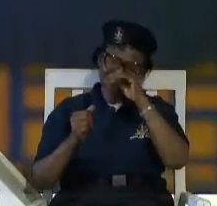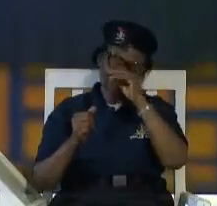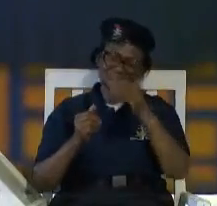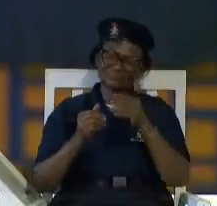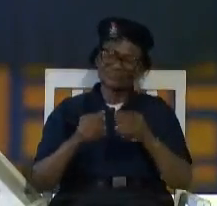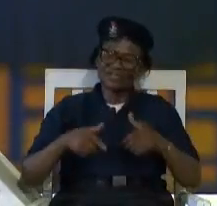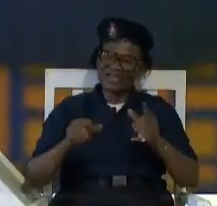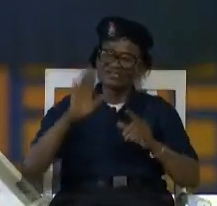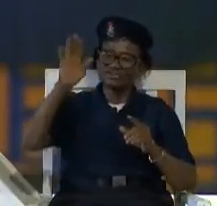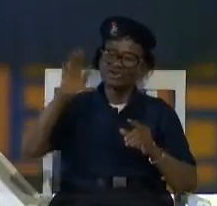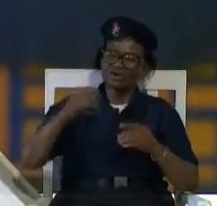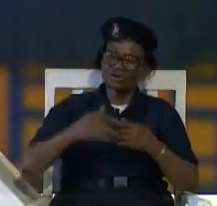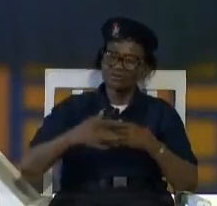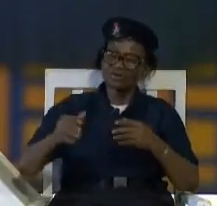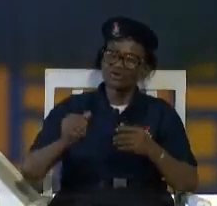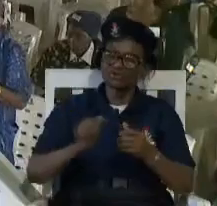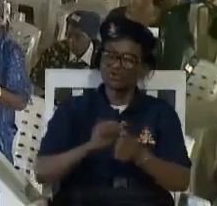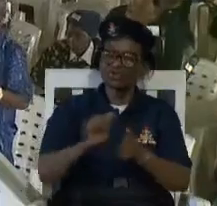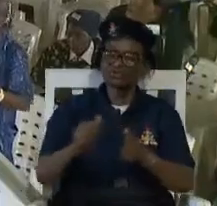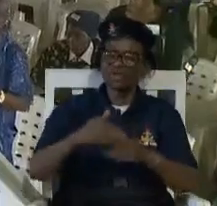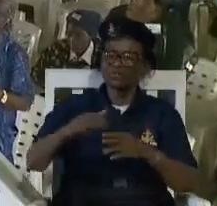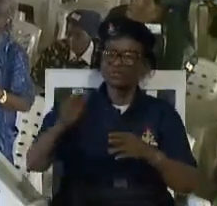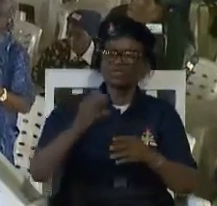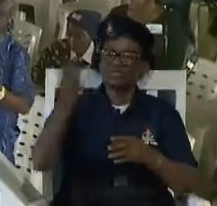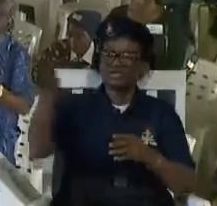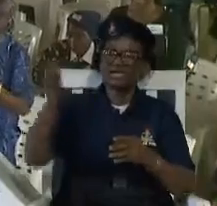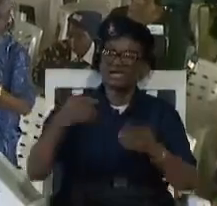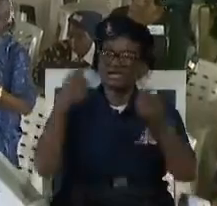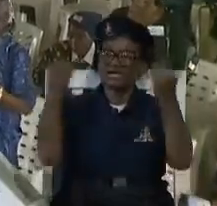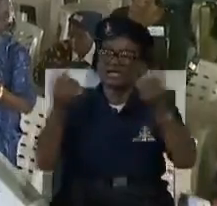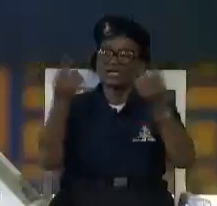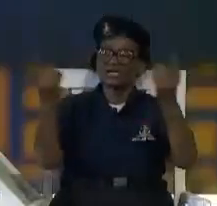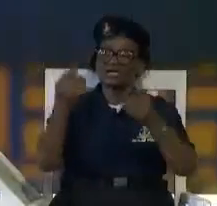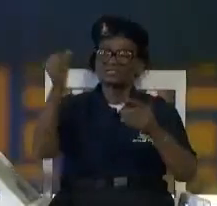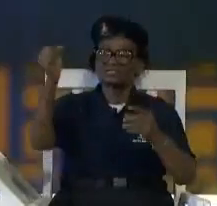Let your blood wash away all their sins.